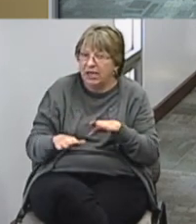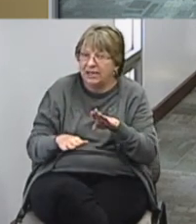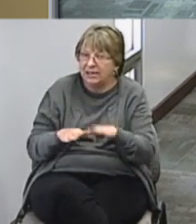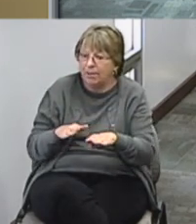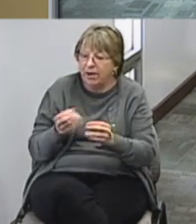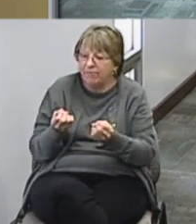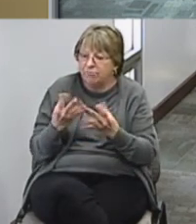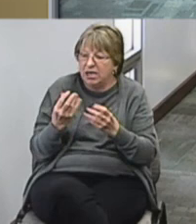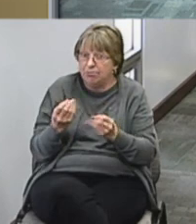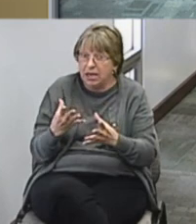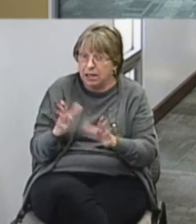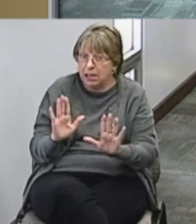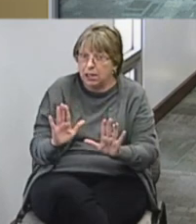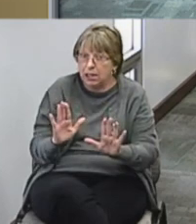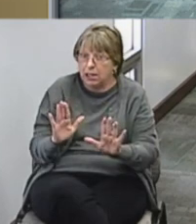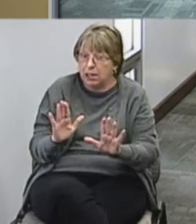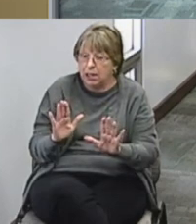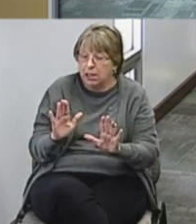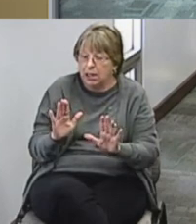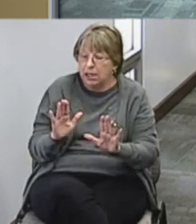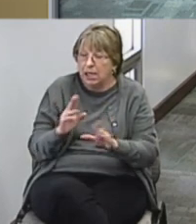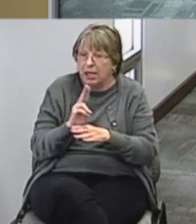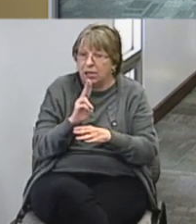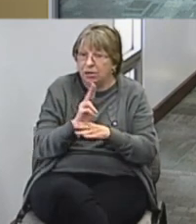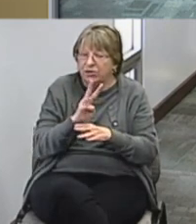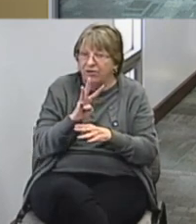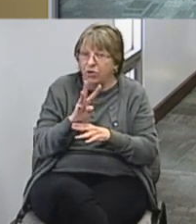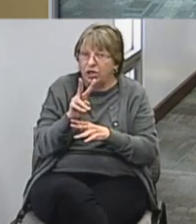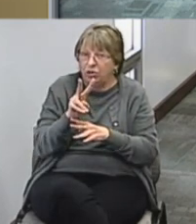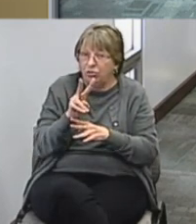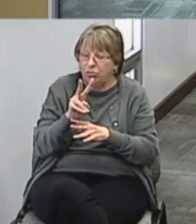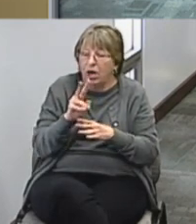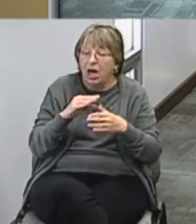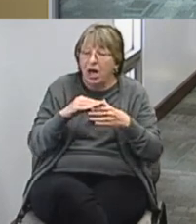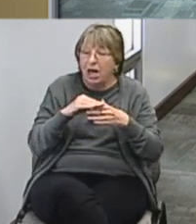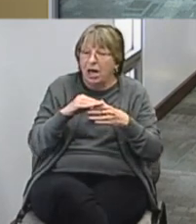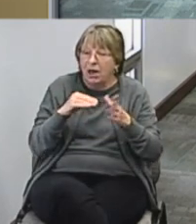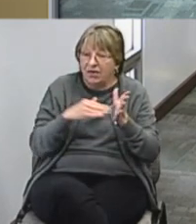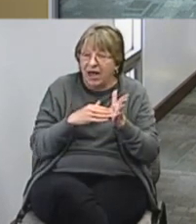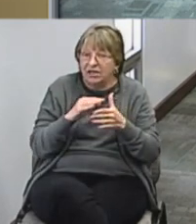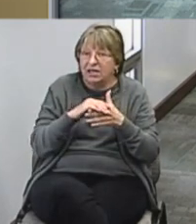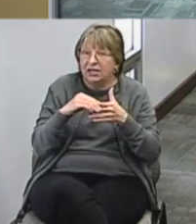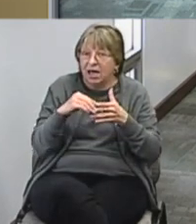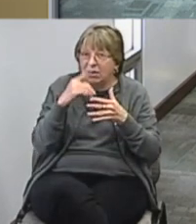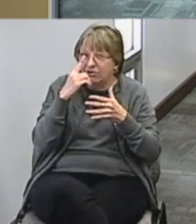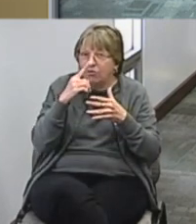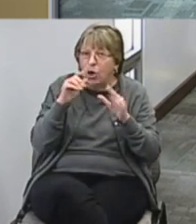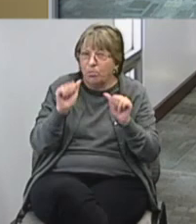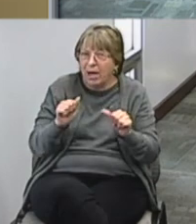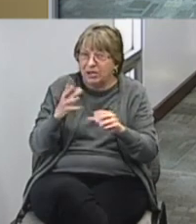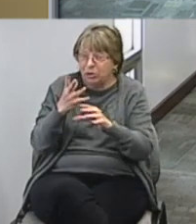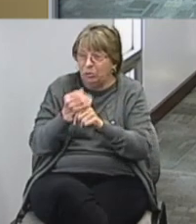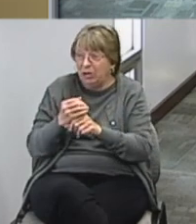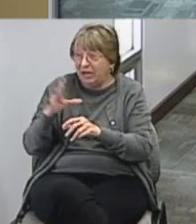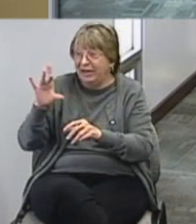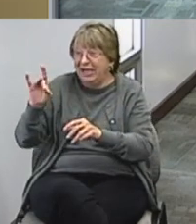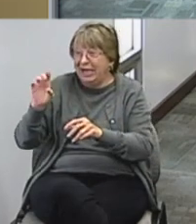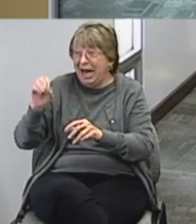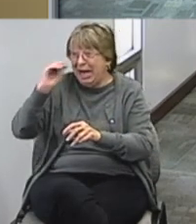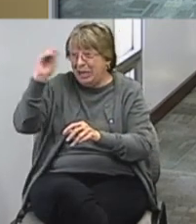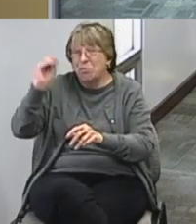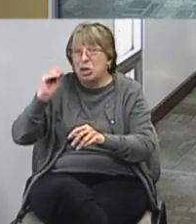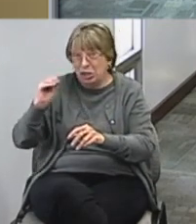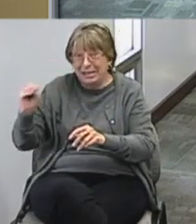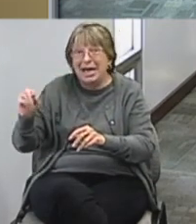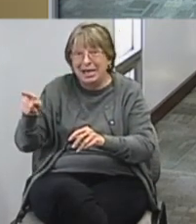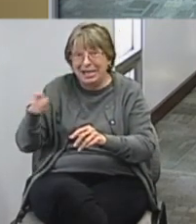many steps in leveraging $42,000 for the potential of getting 80% of Several million.